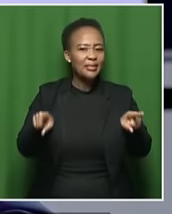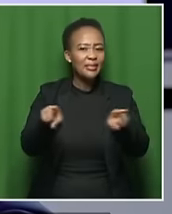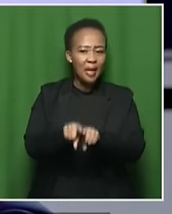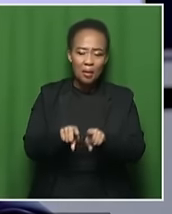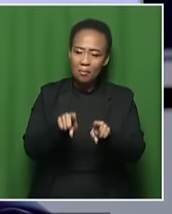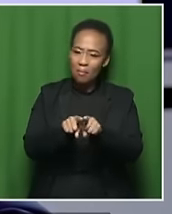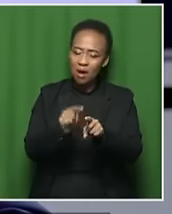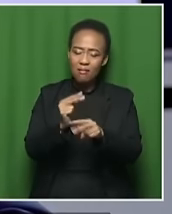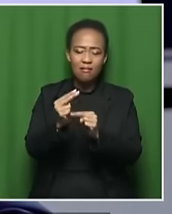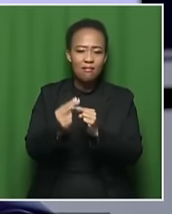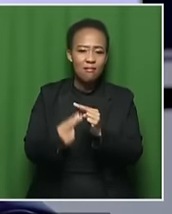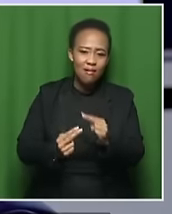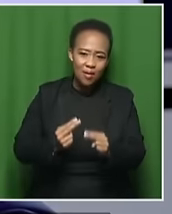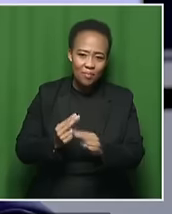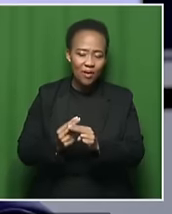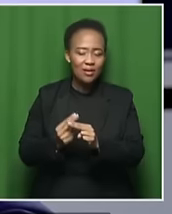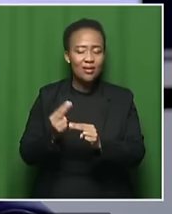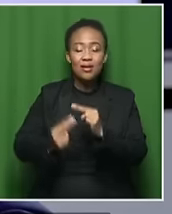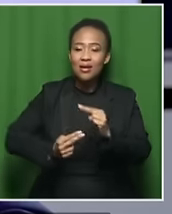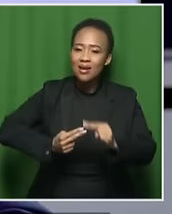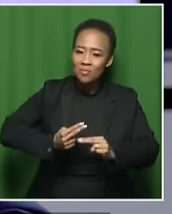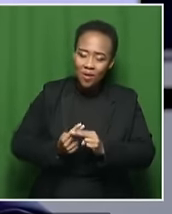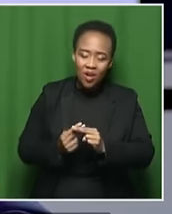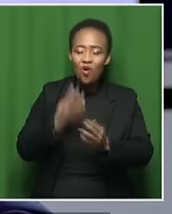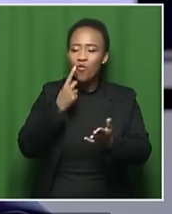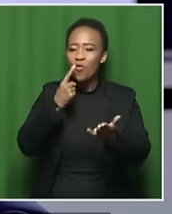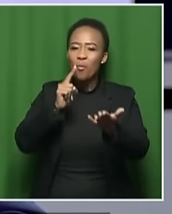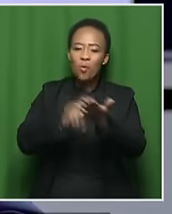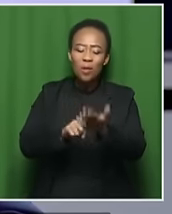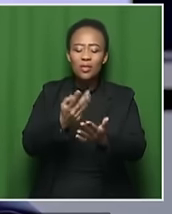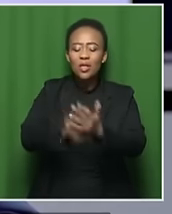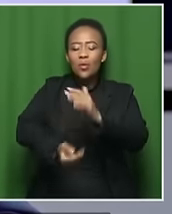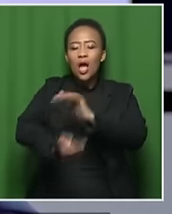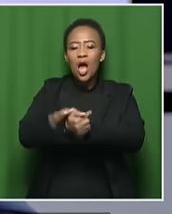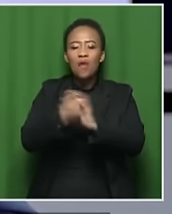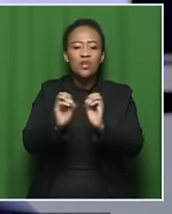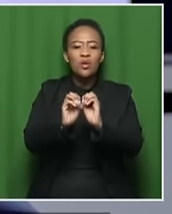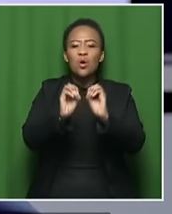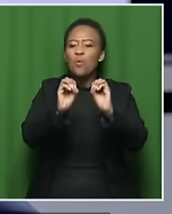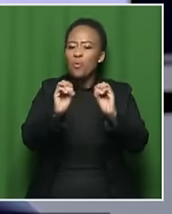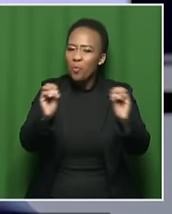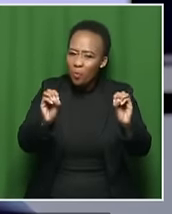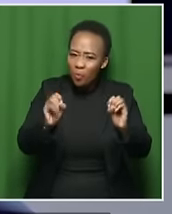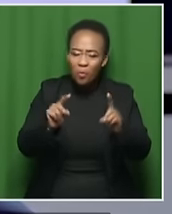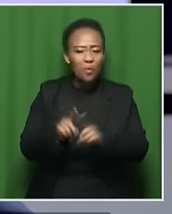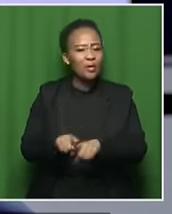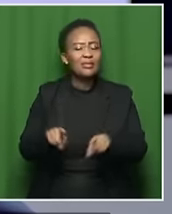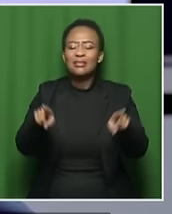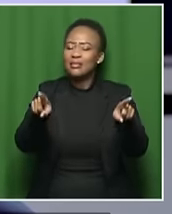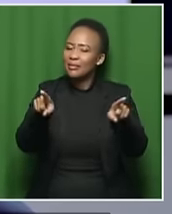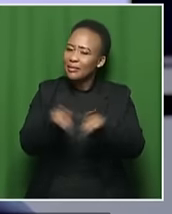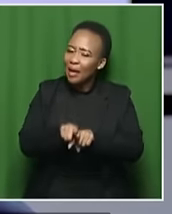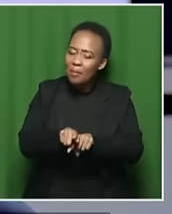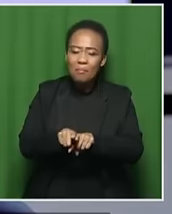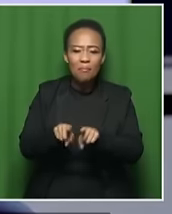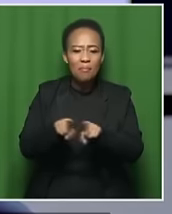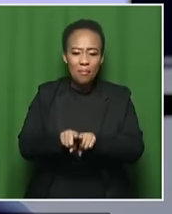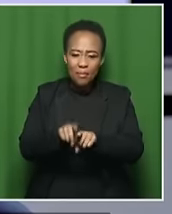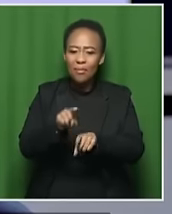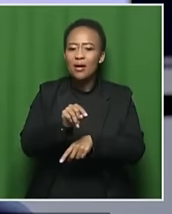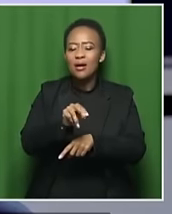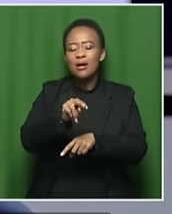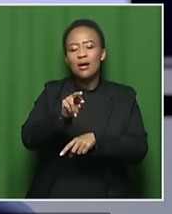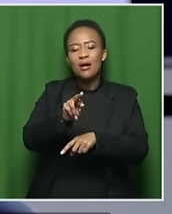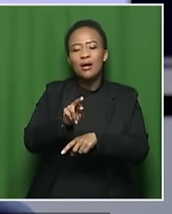repetitive empty promises, same rationale, same rhetoric, same